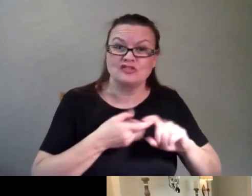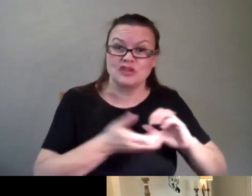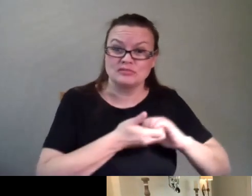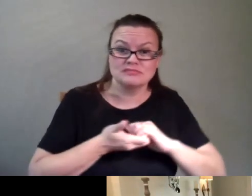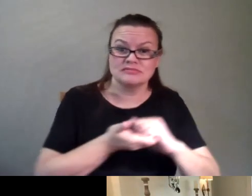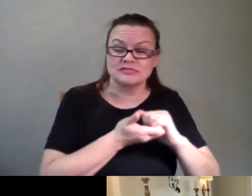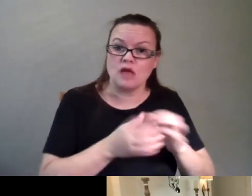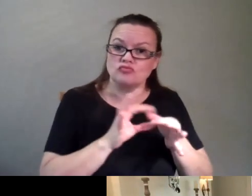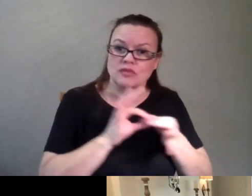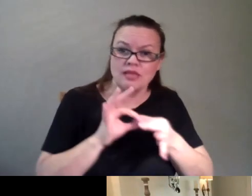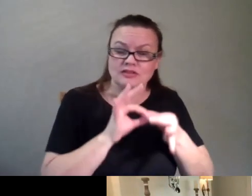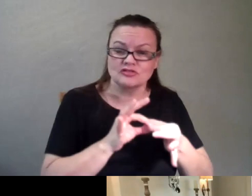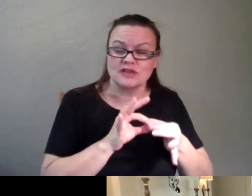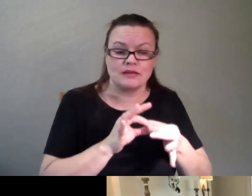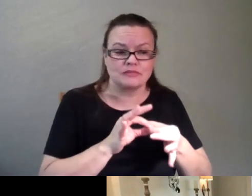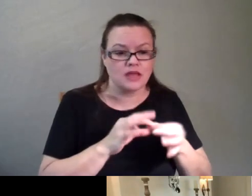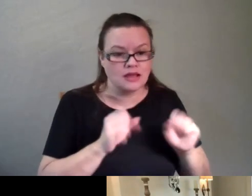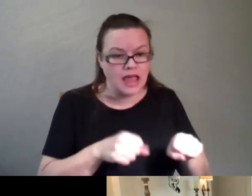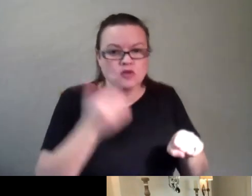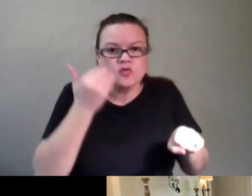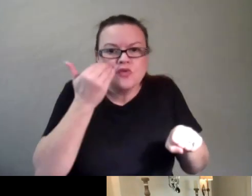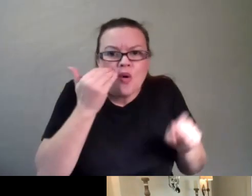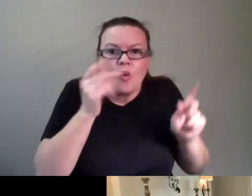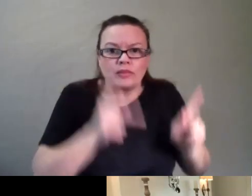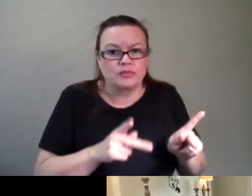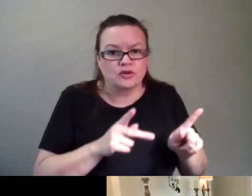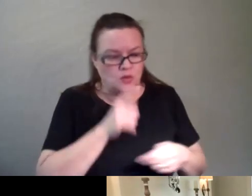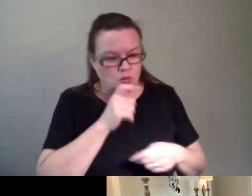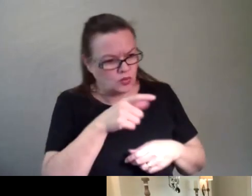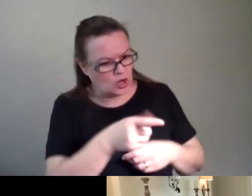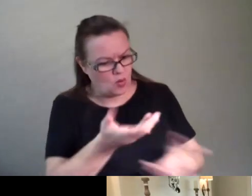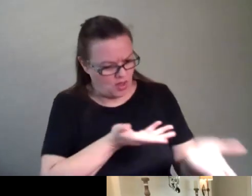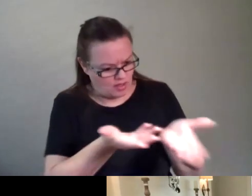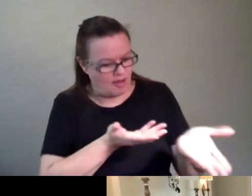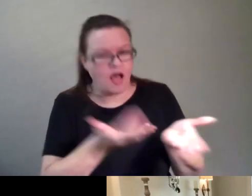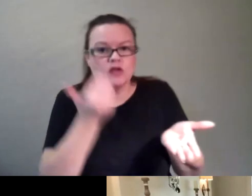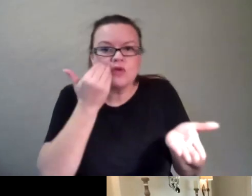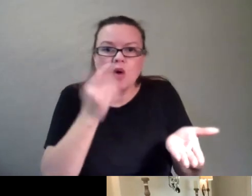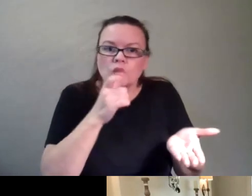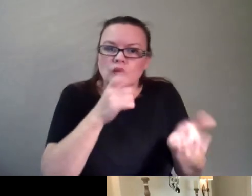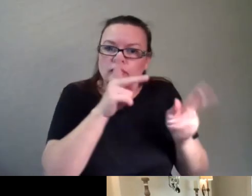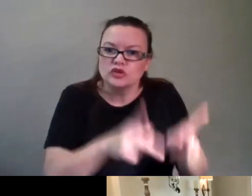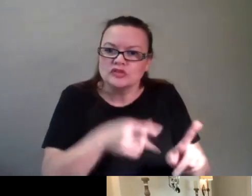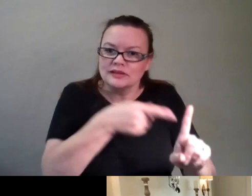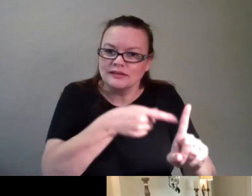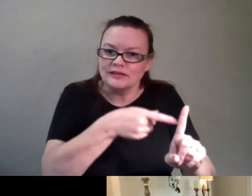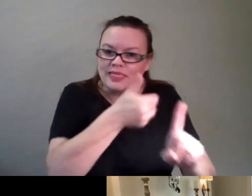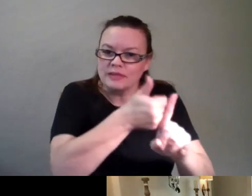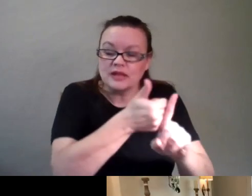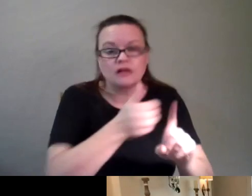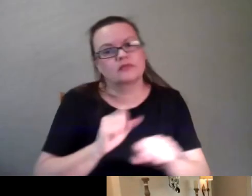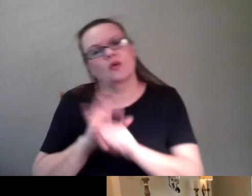the relationships so that you actually know people on the other side of the aisle. I think one of the things that's been so hard about the COVID